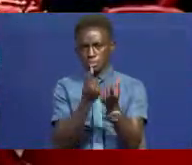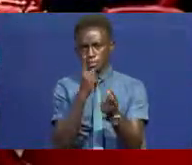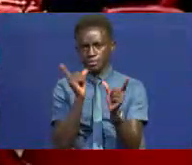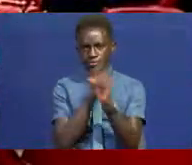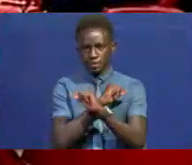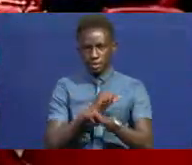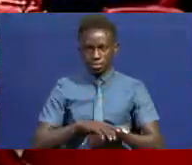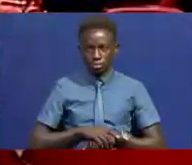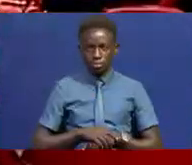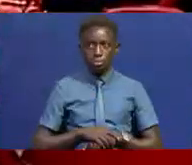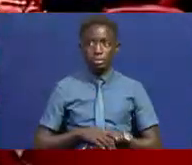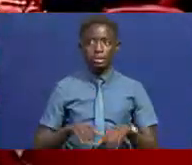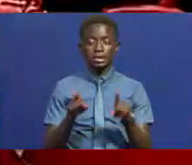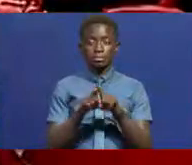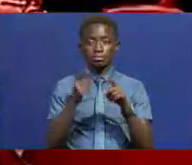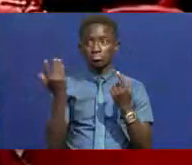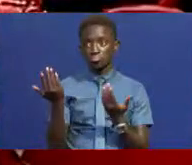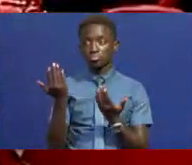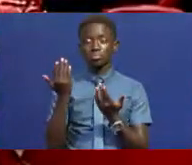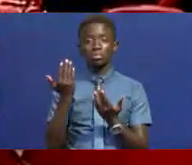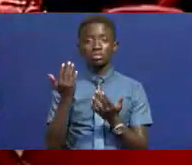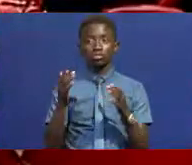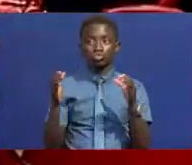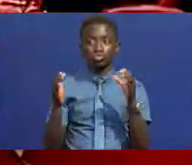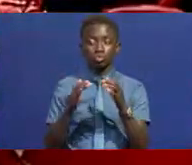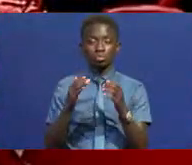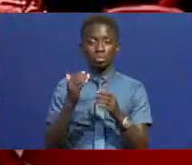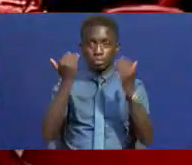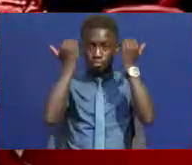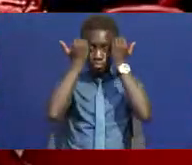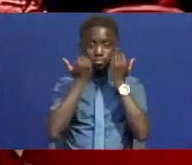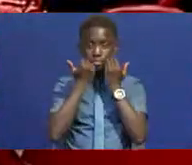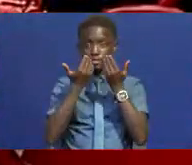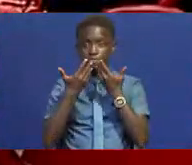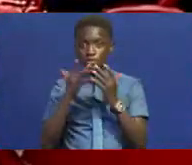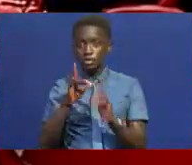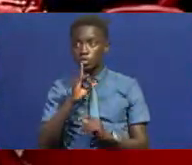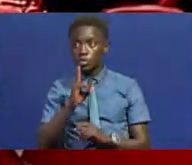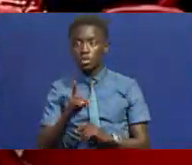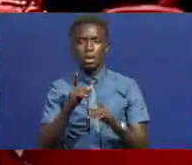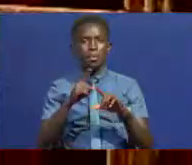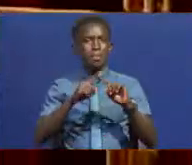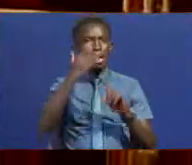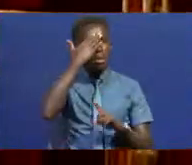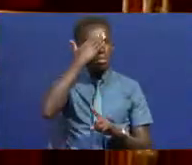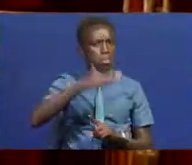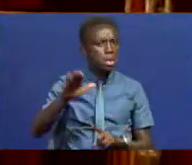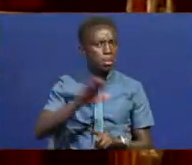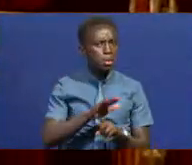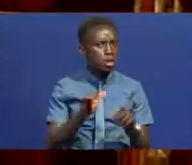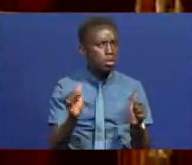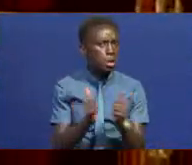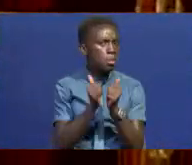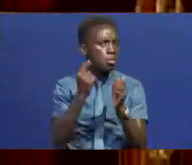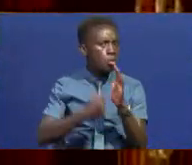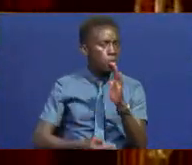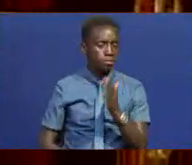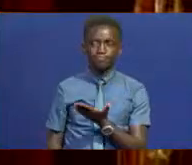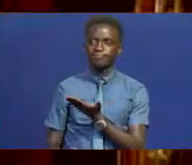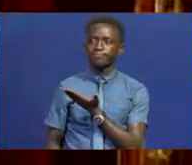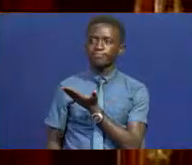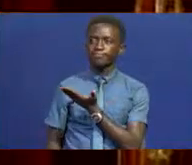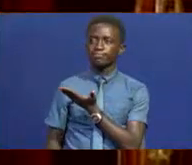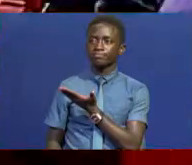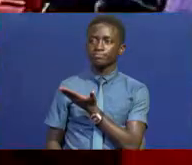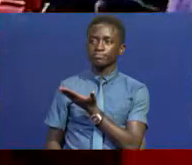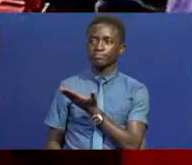was giving direction, this was the situation at Parliament buildings. Health Cabinet Secretary Susan Nakhumicha was taken to task